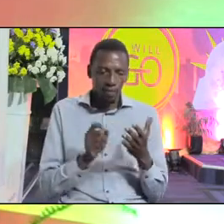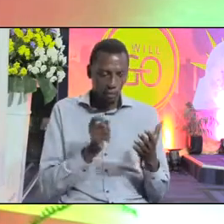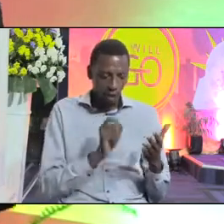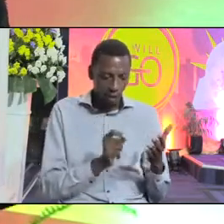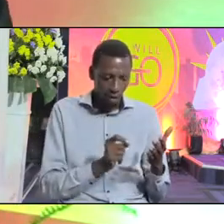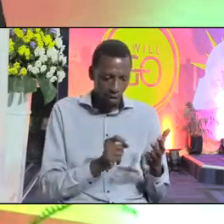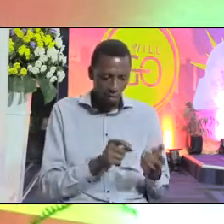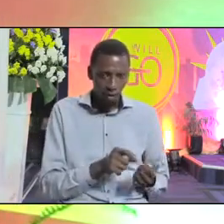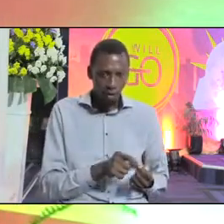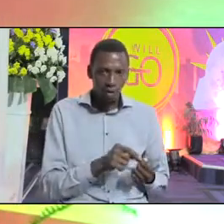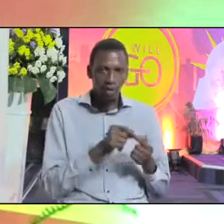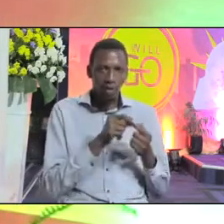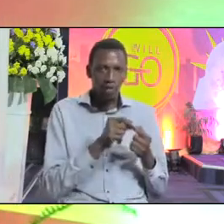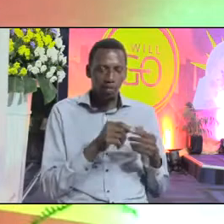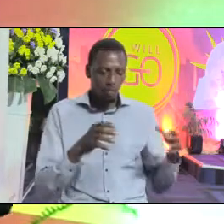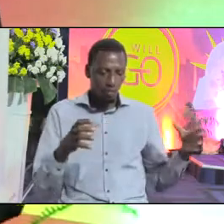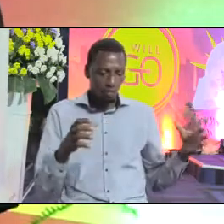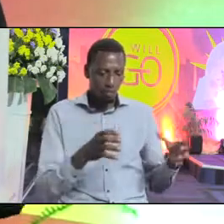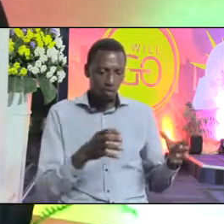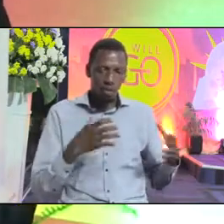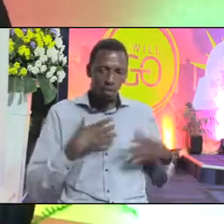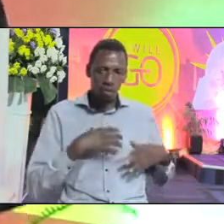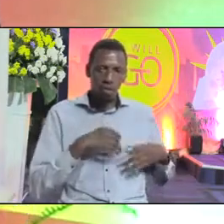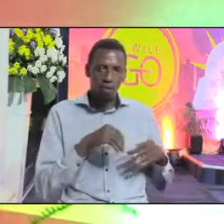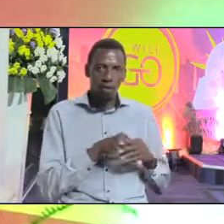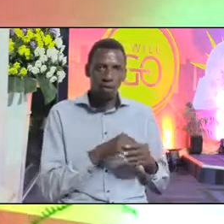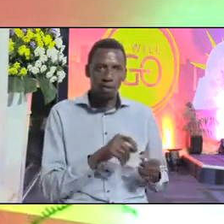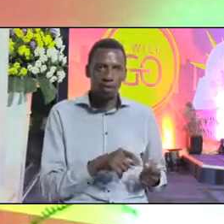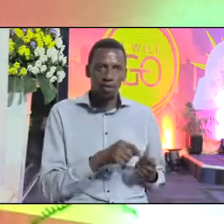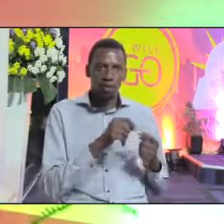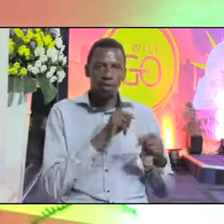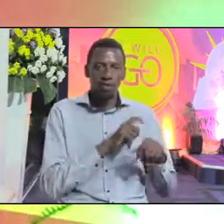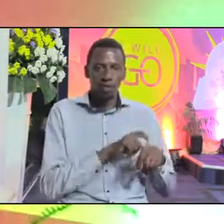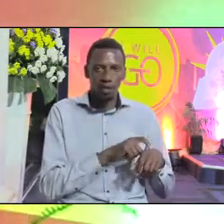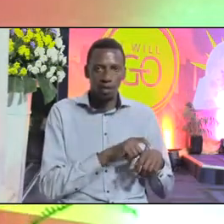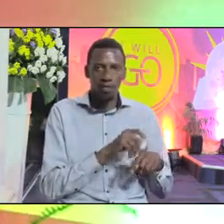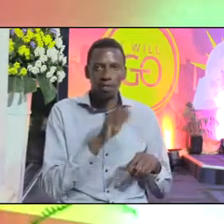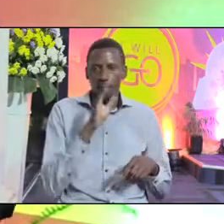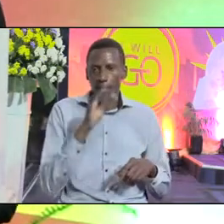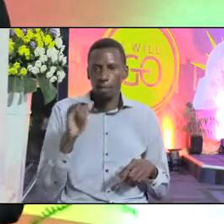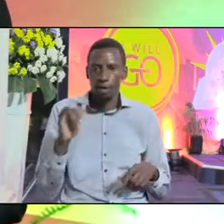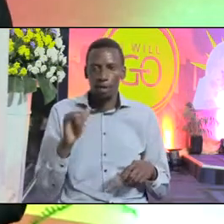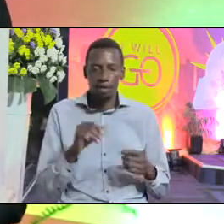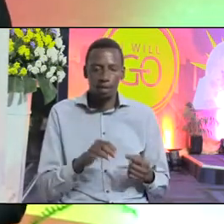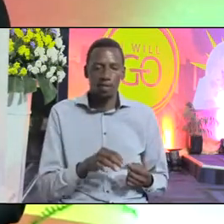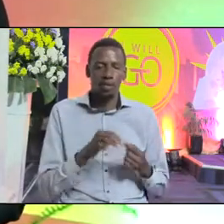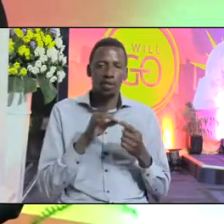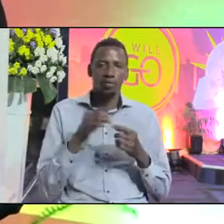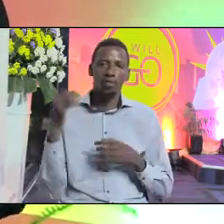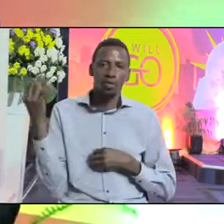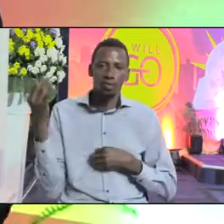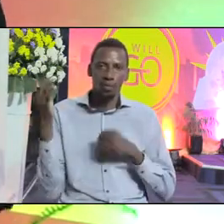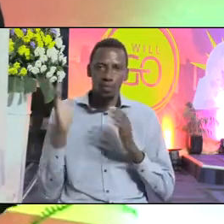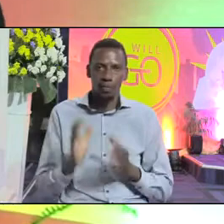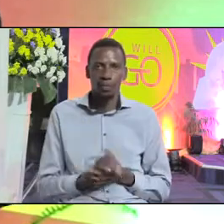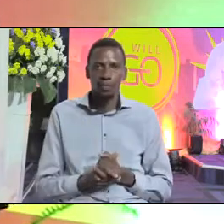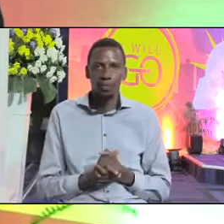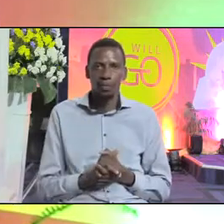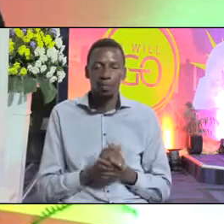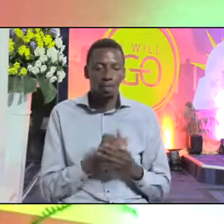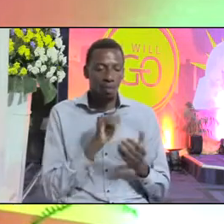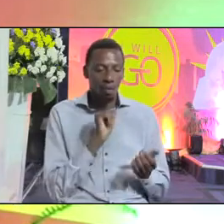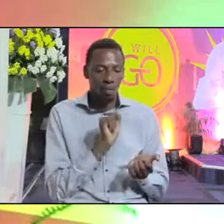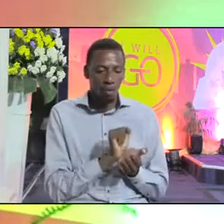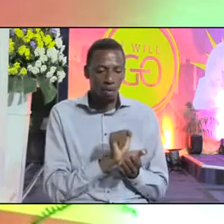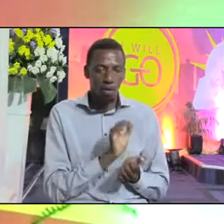a specific people in a specific time by a specific preacher. Paul's letter